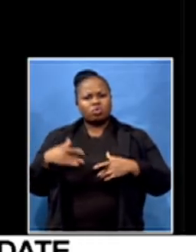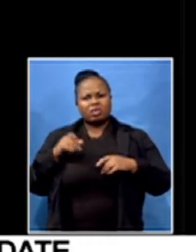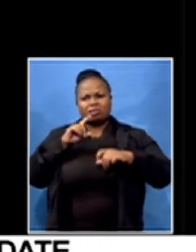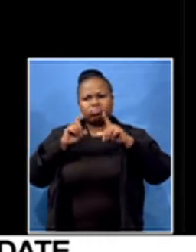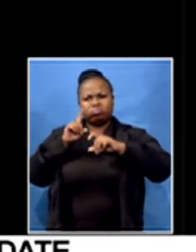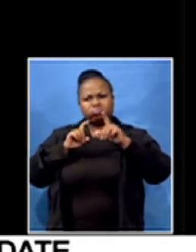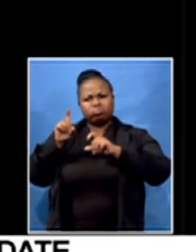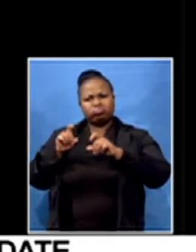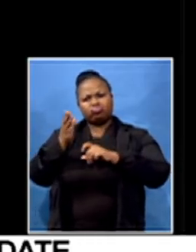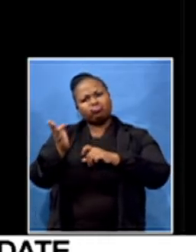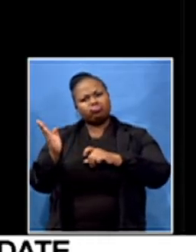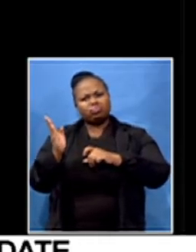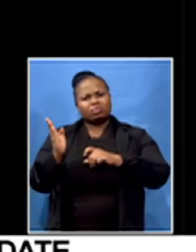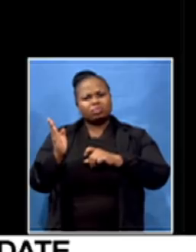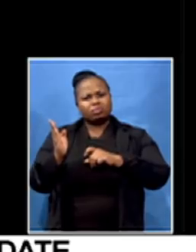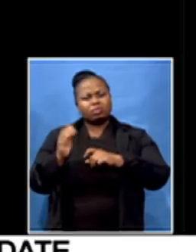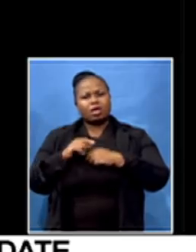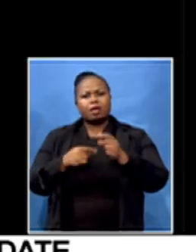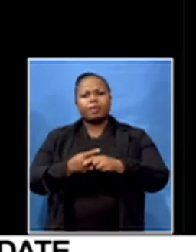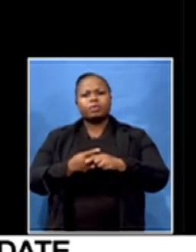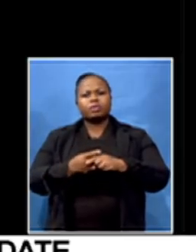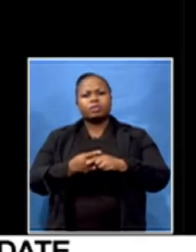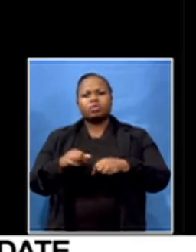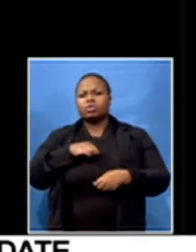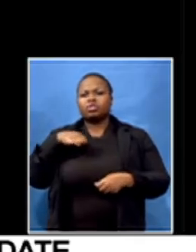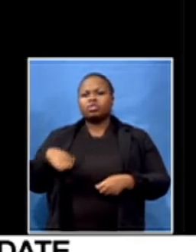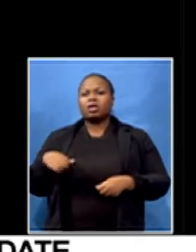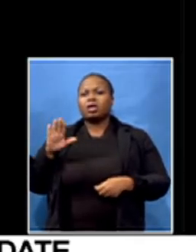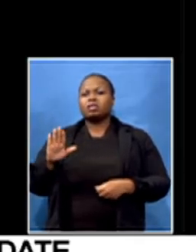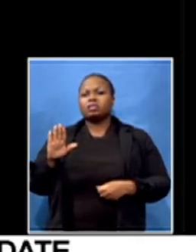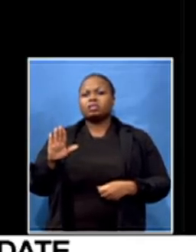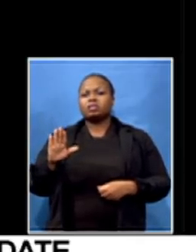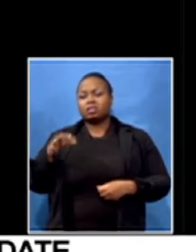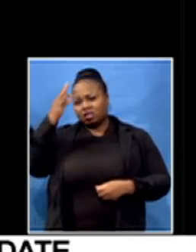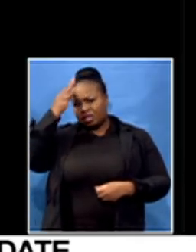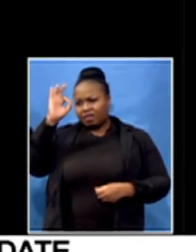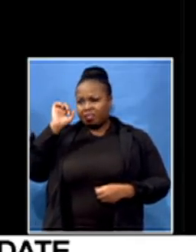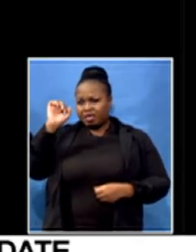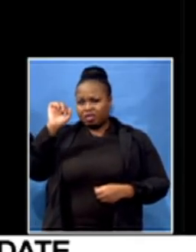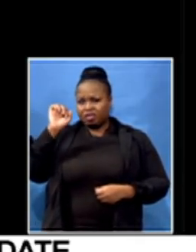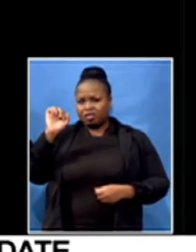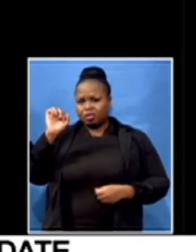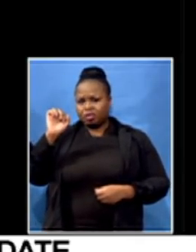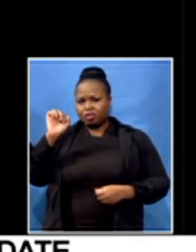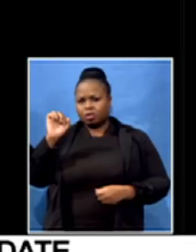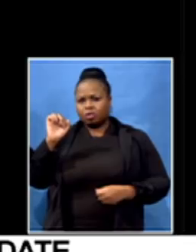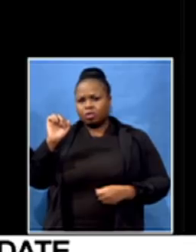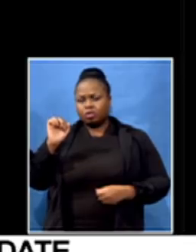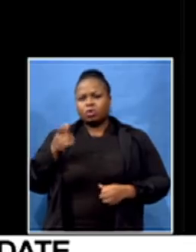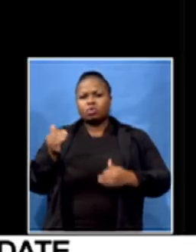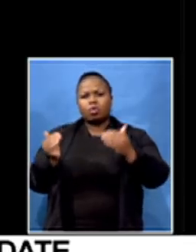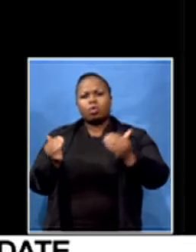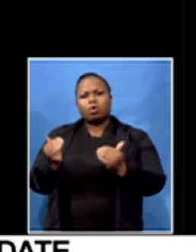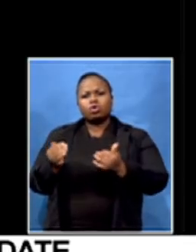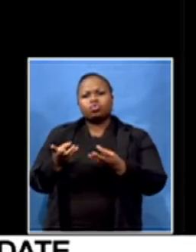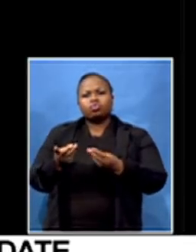and questions about how the Chinese Republic or the government there handled the coronavirus